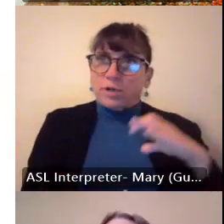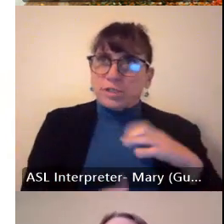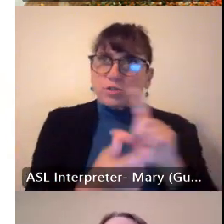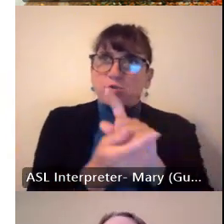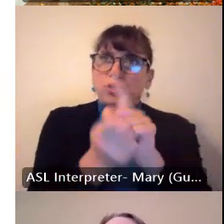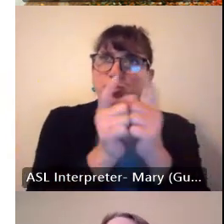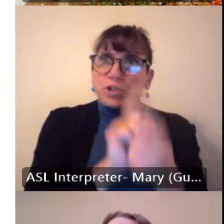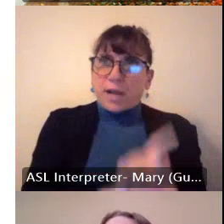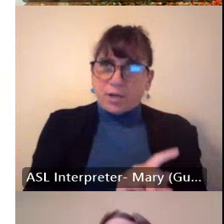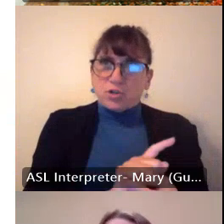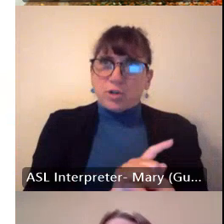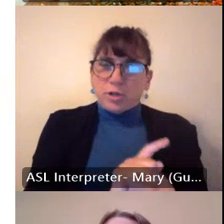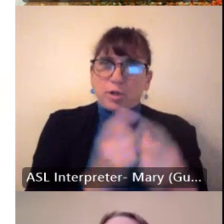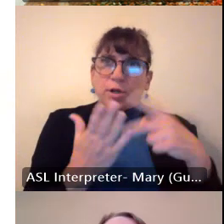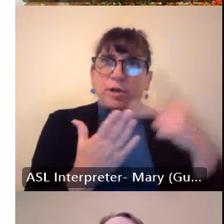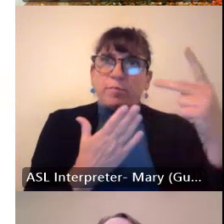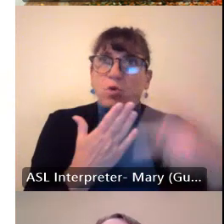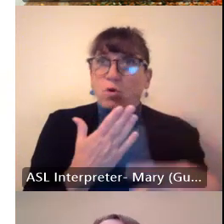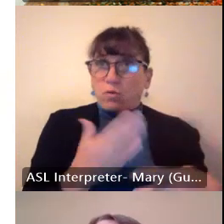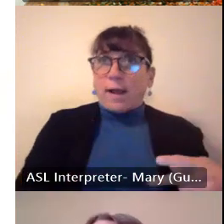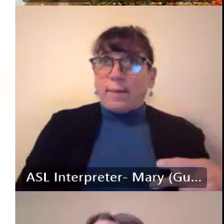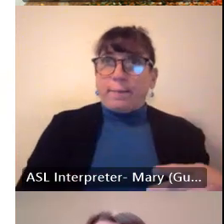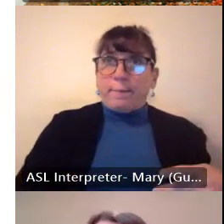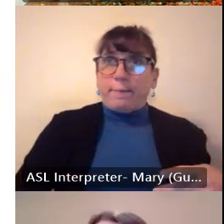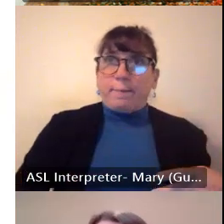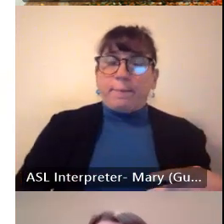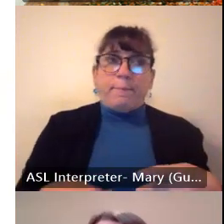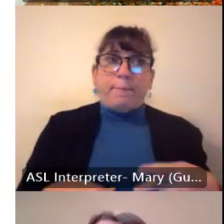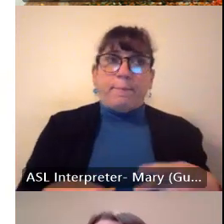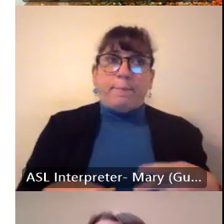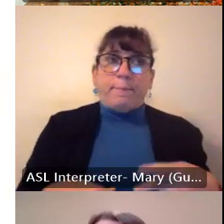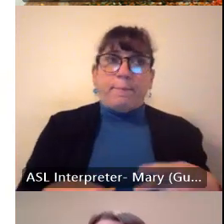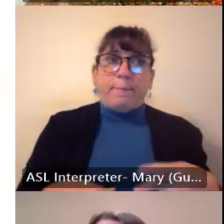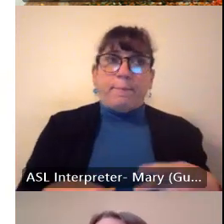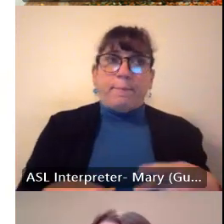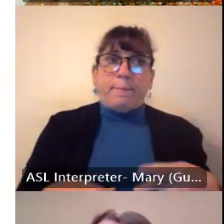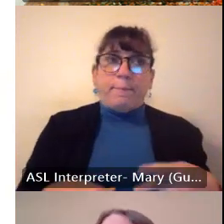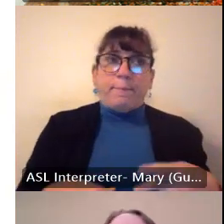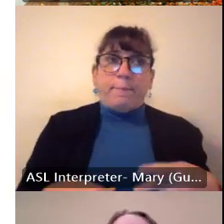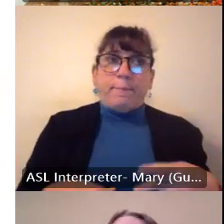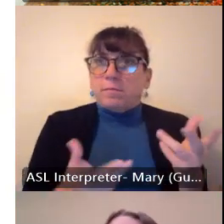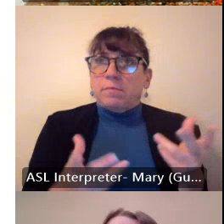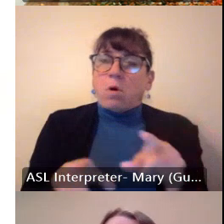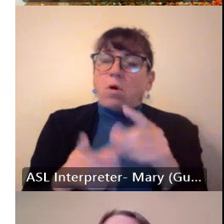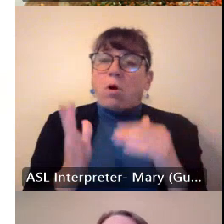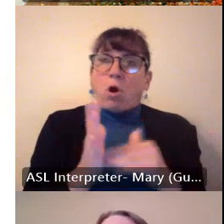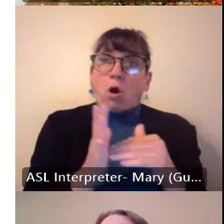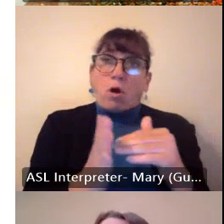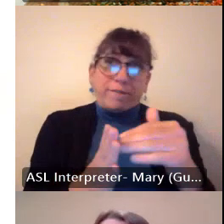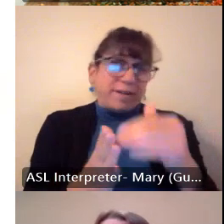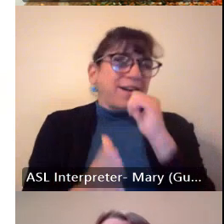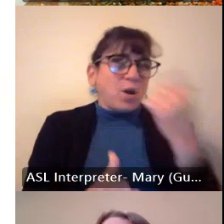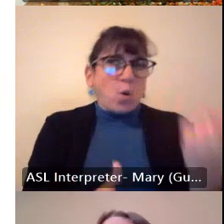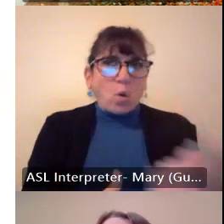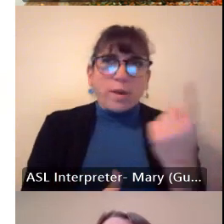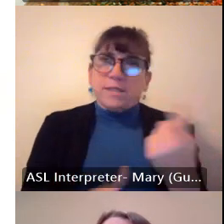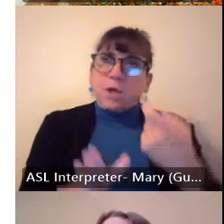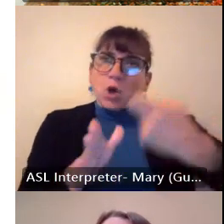change that program in some way. There is often, though not always, a